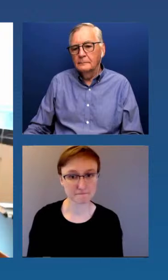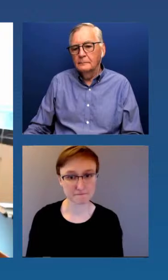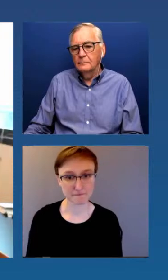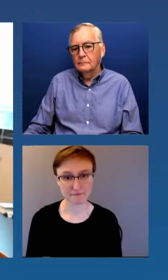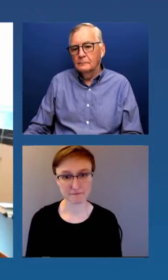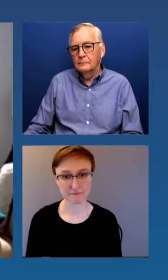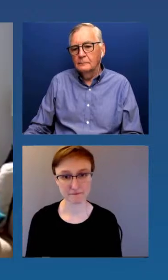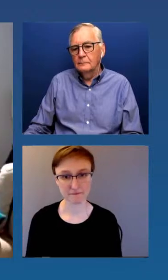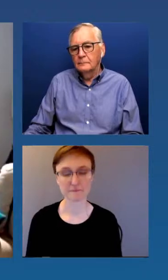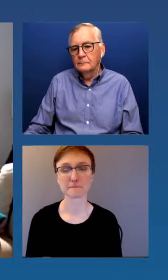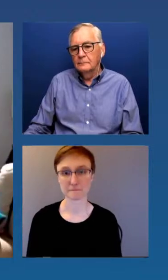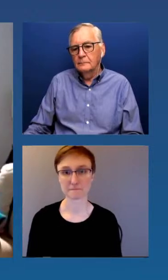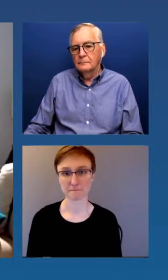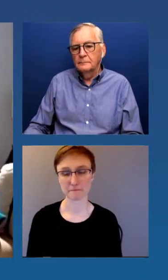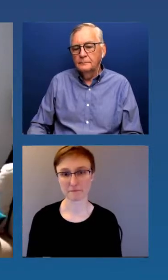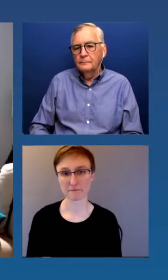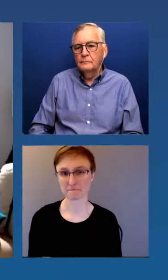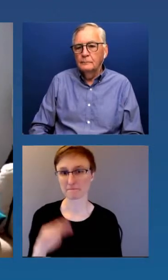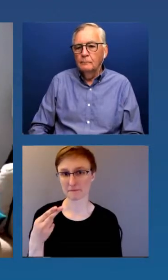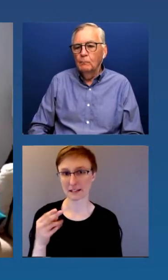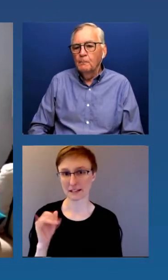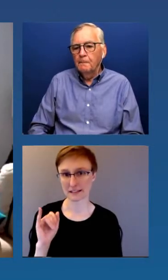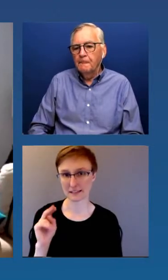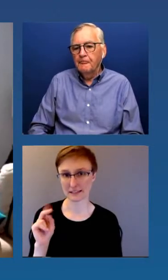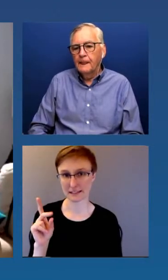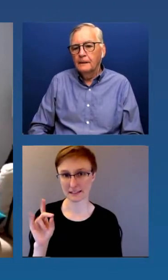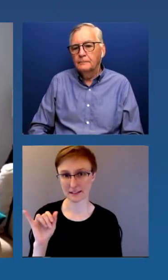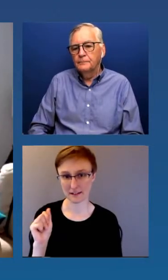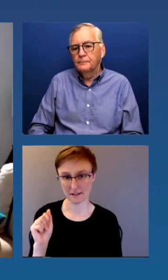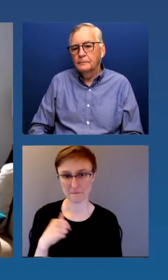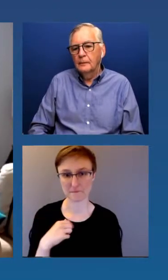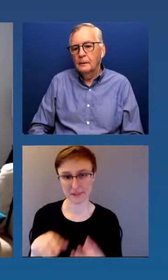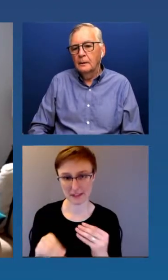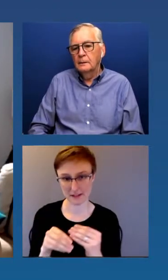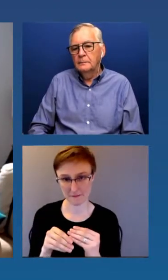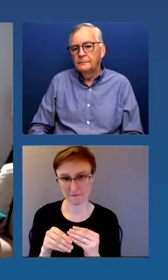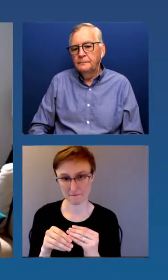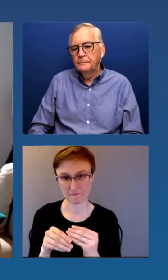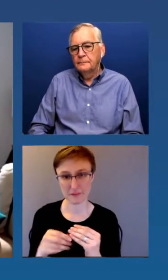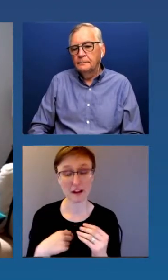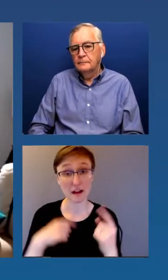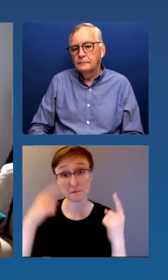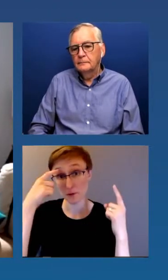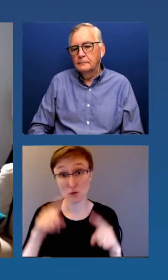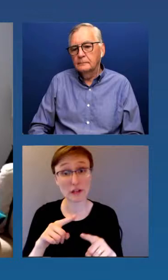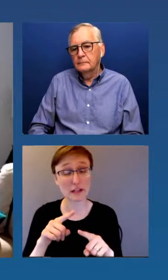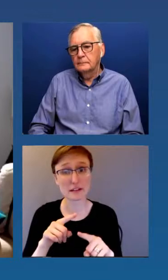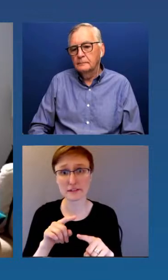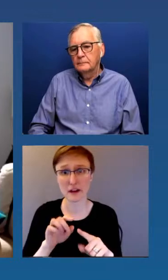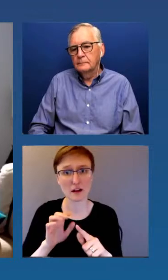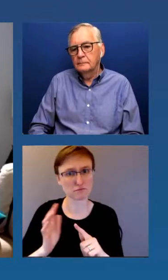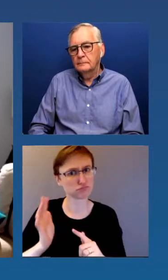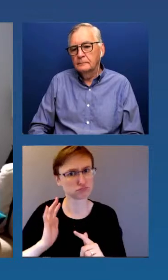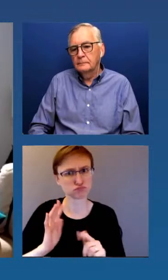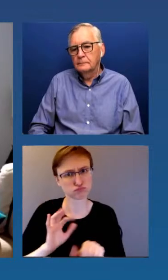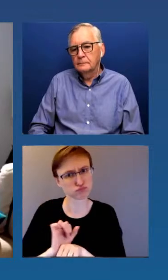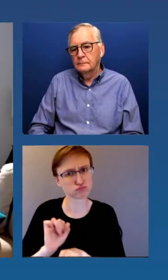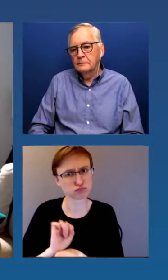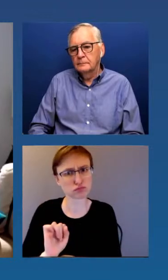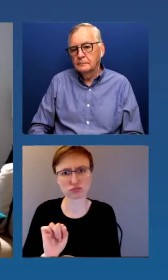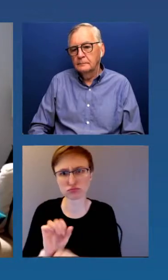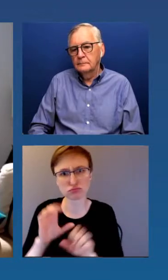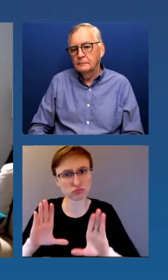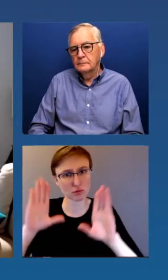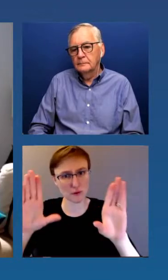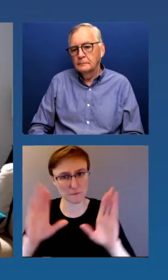If I may add, I agree with what Kelly said. The effort was tremendous, and we were